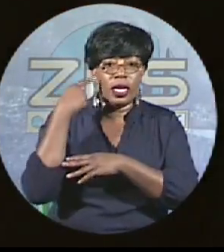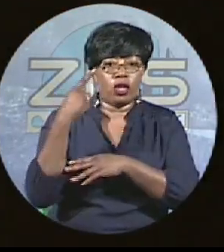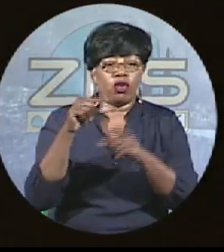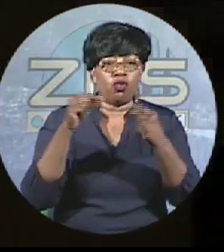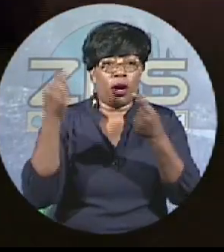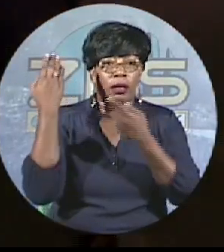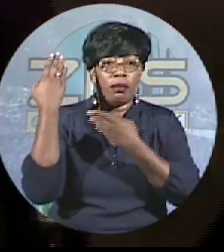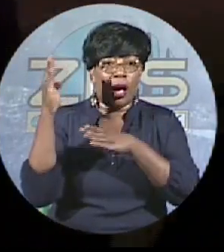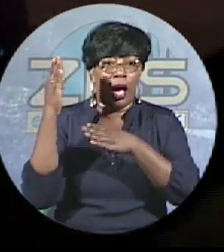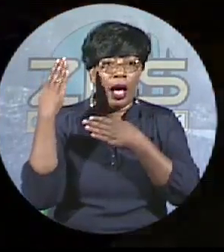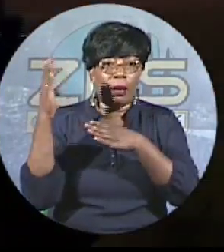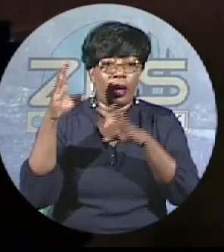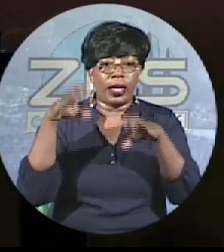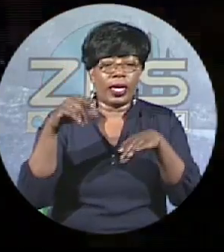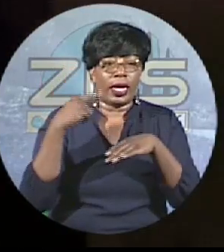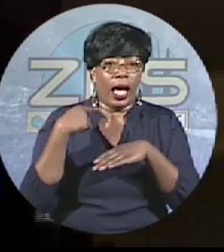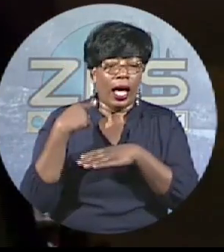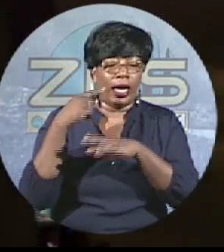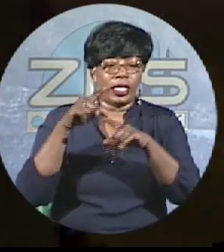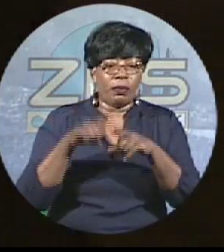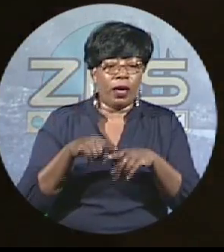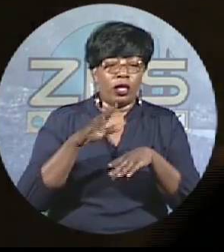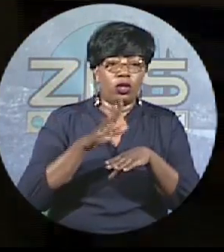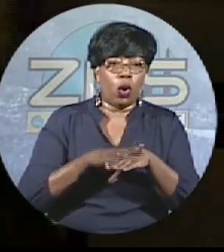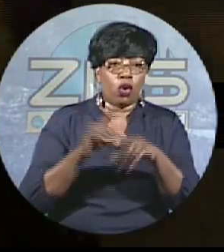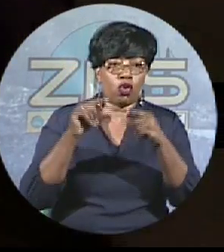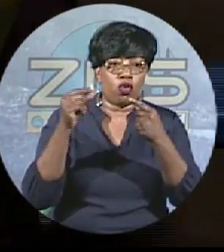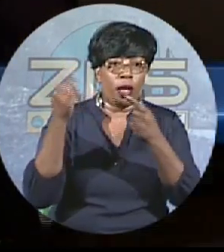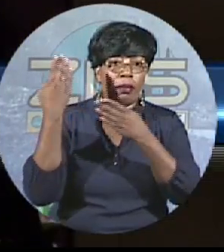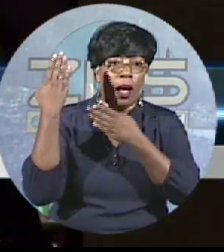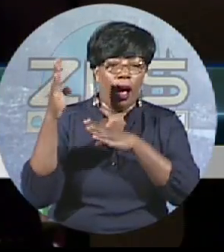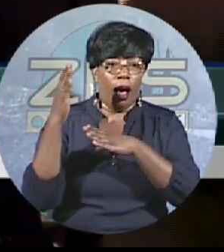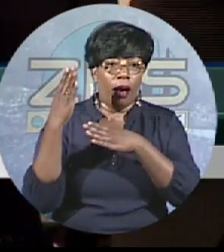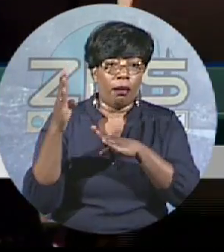Bahama. Can I count on Grand Bahama?